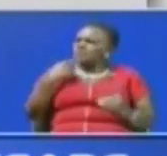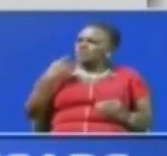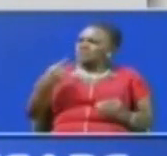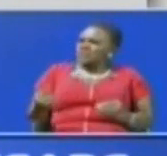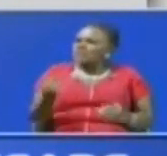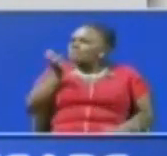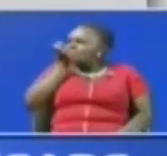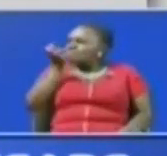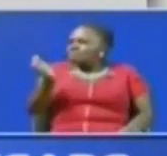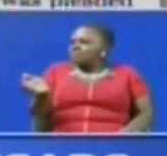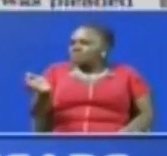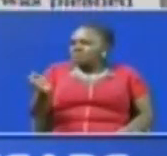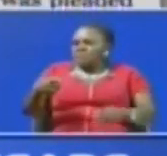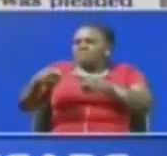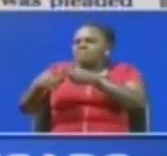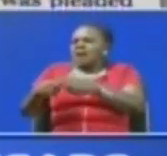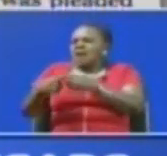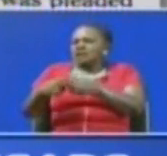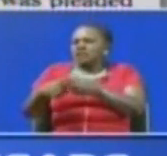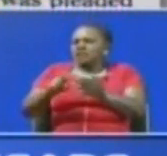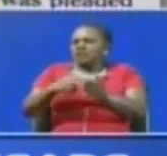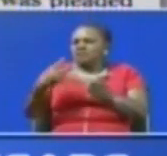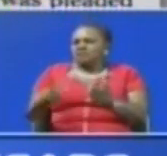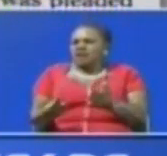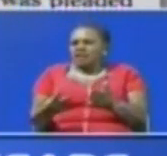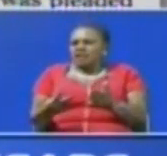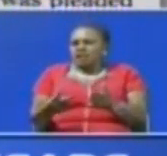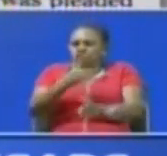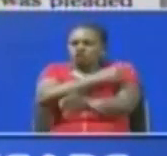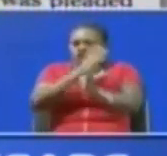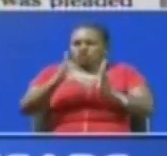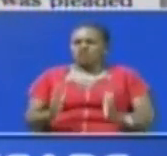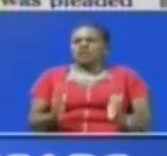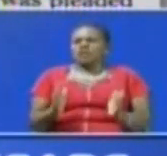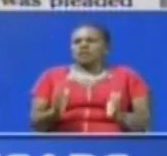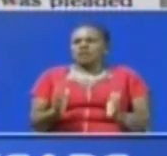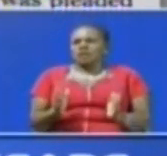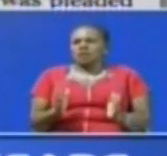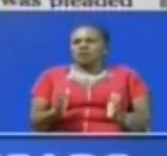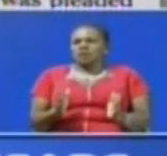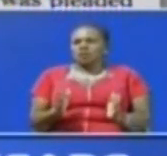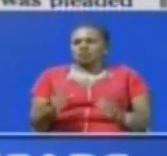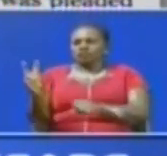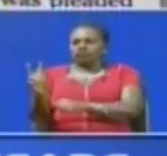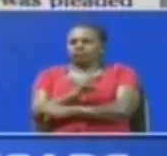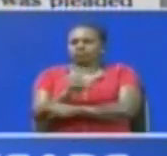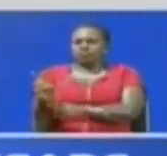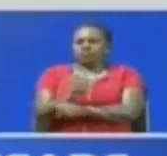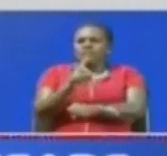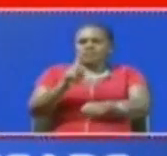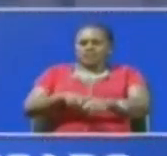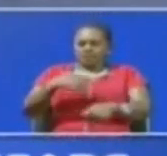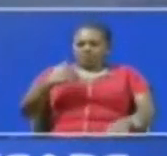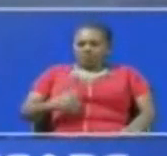be a malfunctioning anesthesia machine and failure of the anesthesiologist, Dr. Praxidis Okutoi, to monitor this during